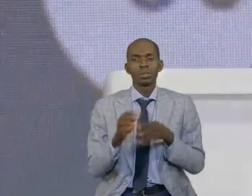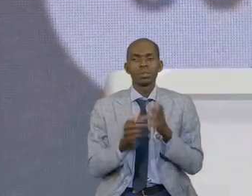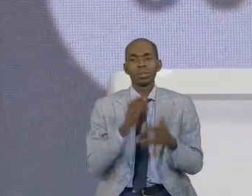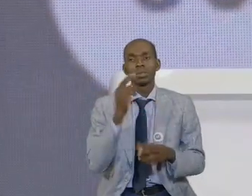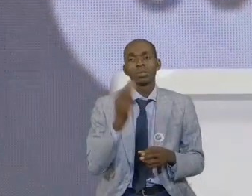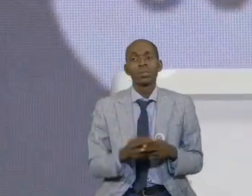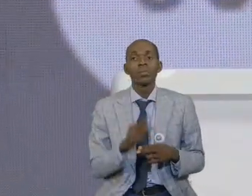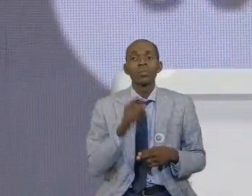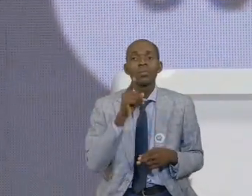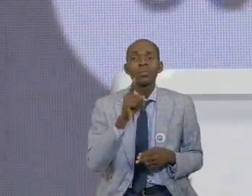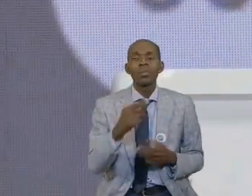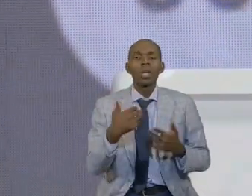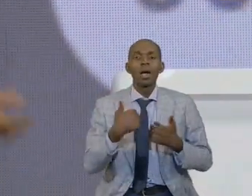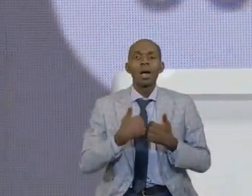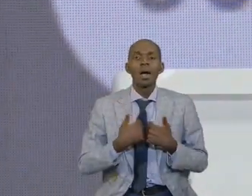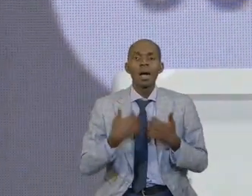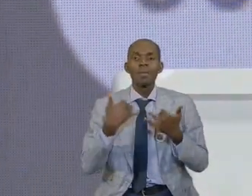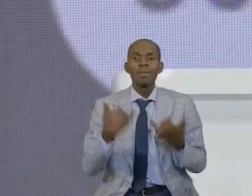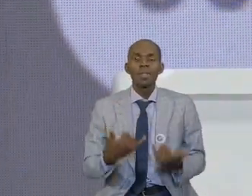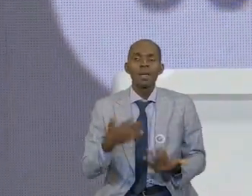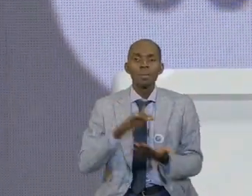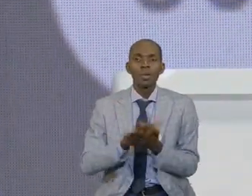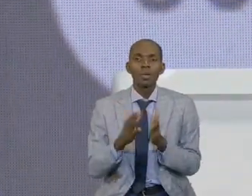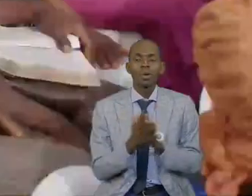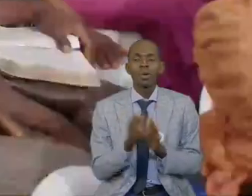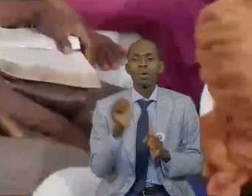You have become an overcomer.